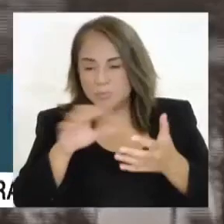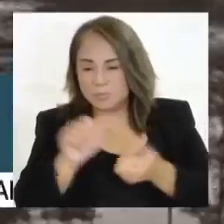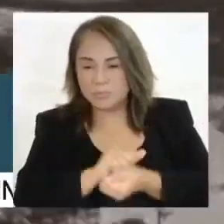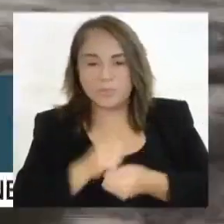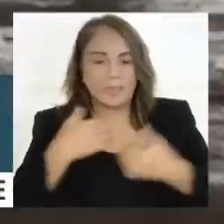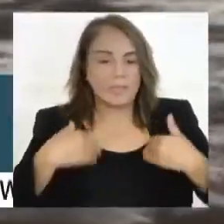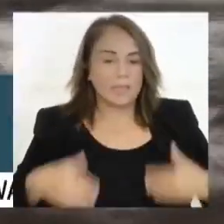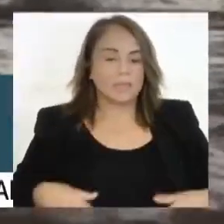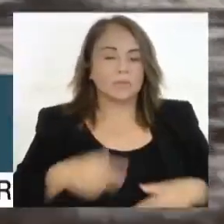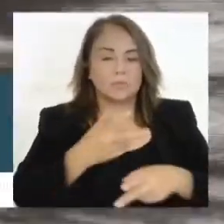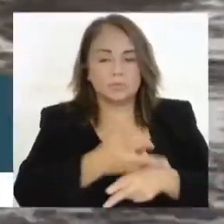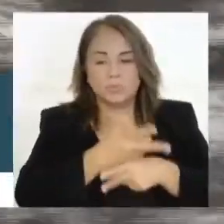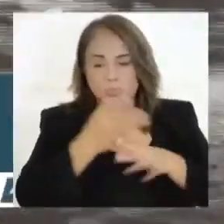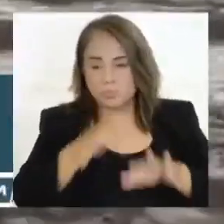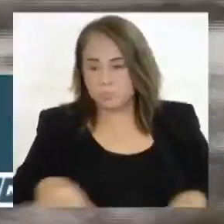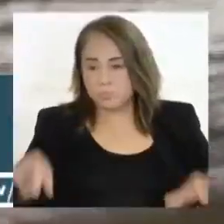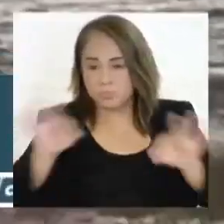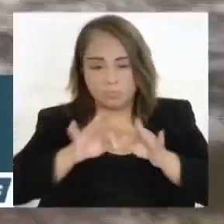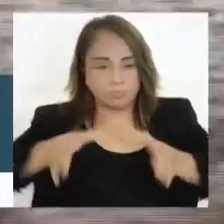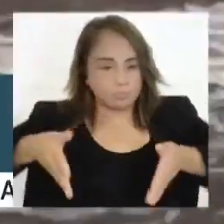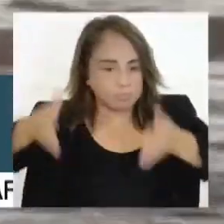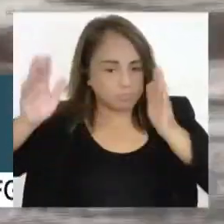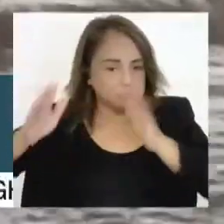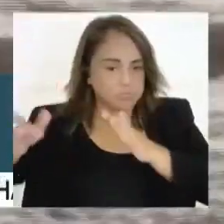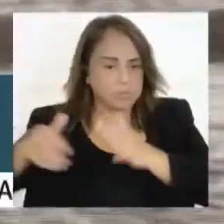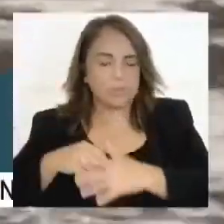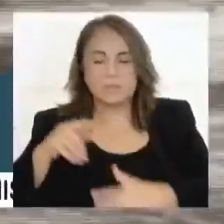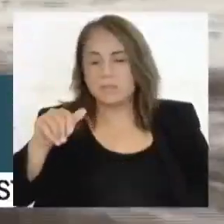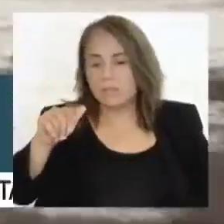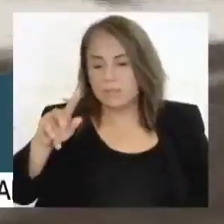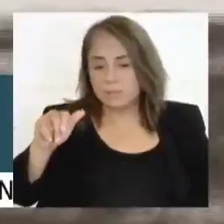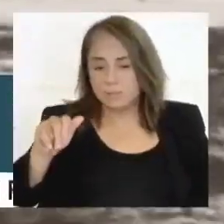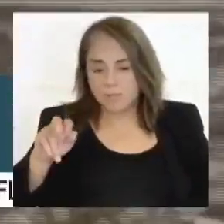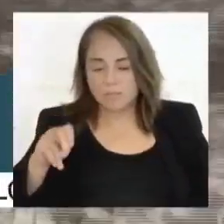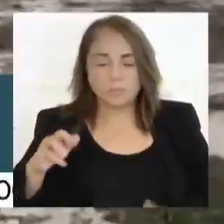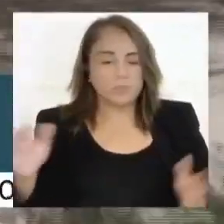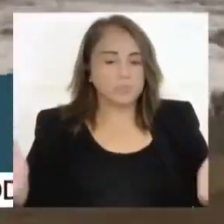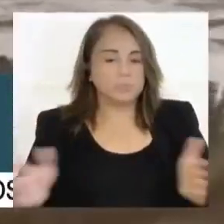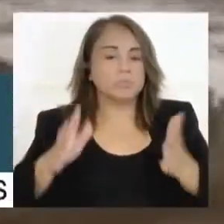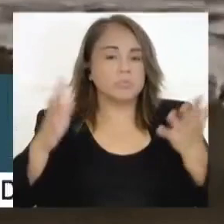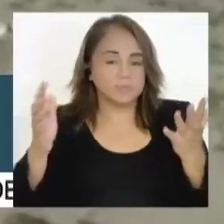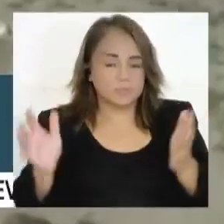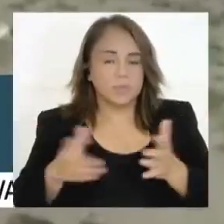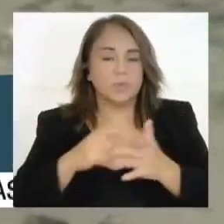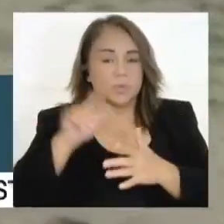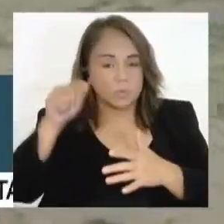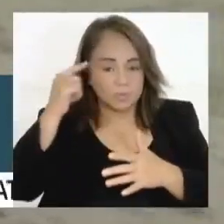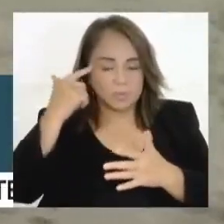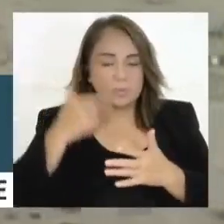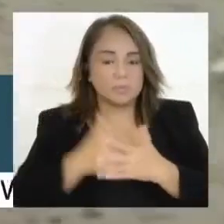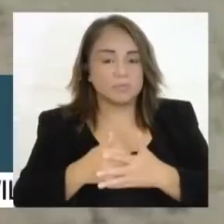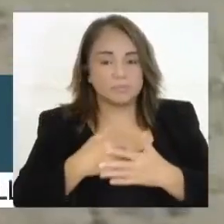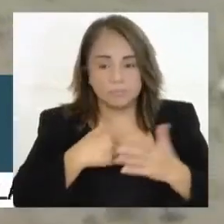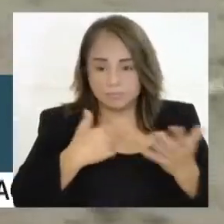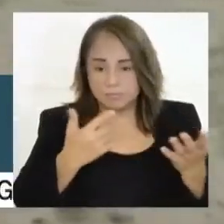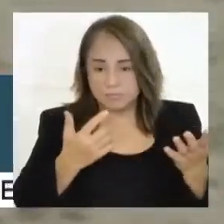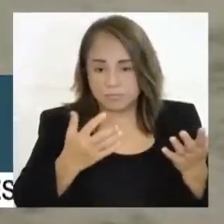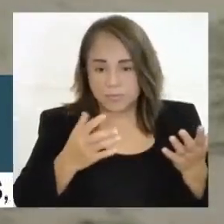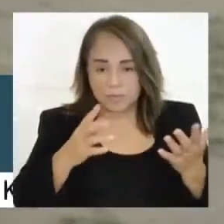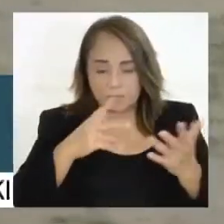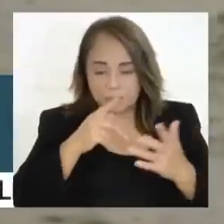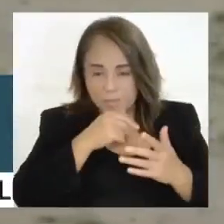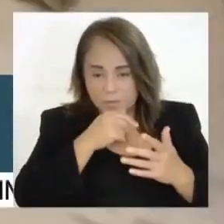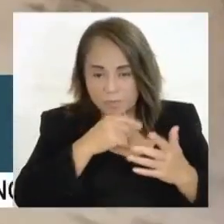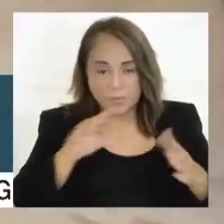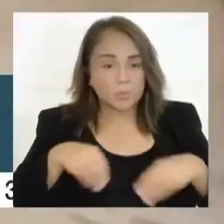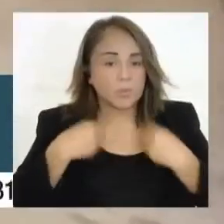and vital infrastructure. The Taliban government has urged the United Nations, humanitarian agencies and private businesses to provide